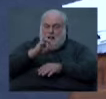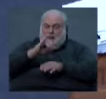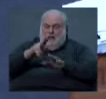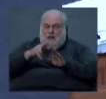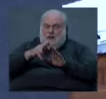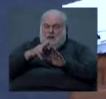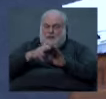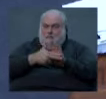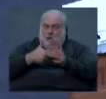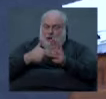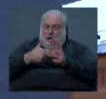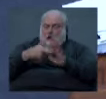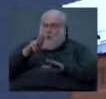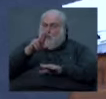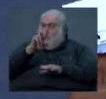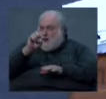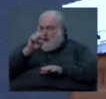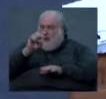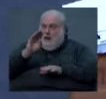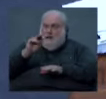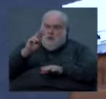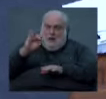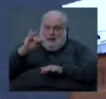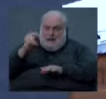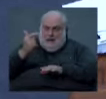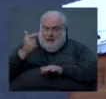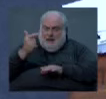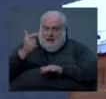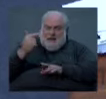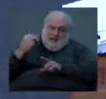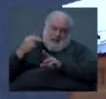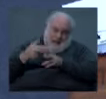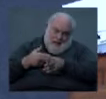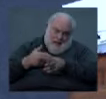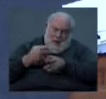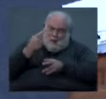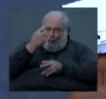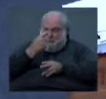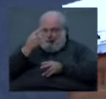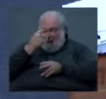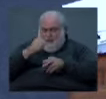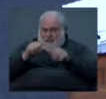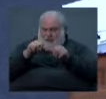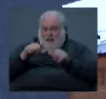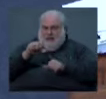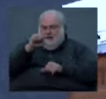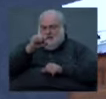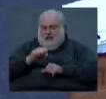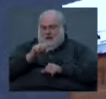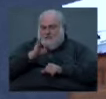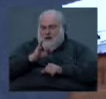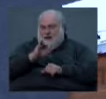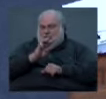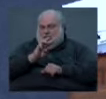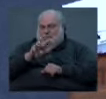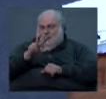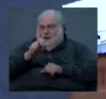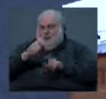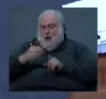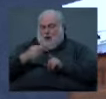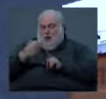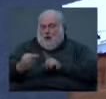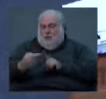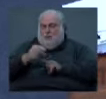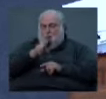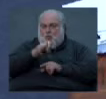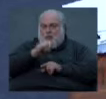12th Street corridor is how most referenced or thought about the area south of I-630 across from the UAMS